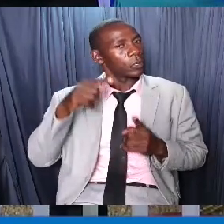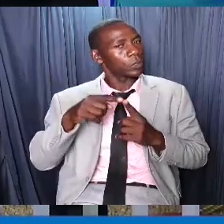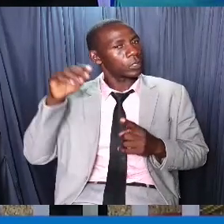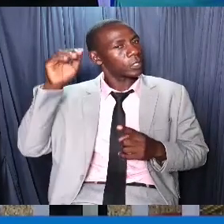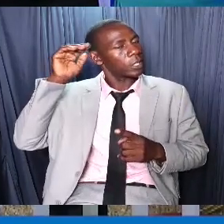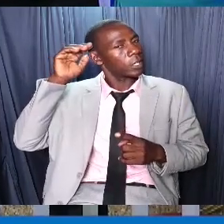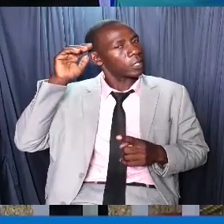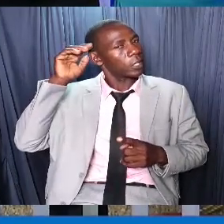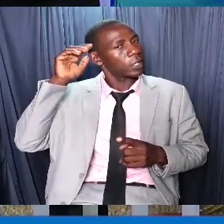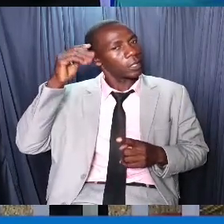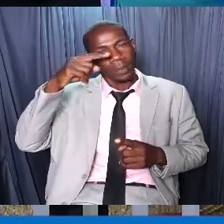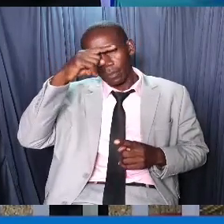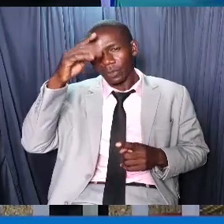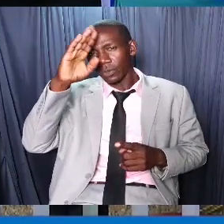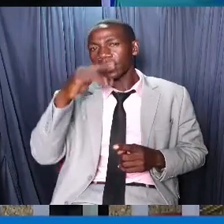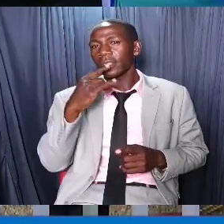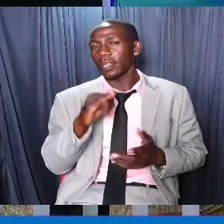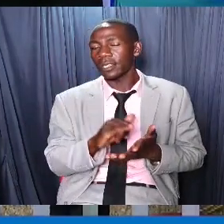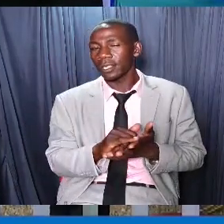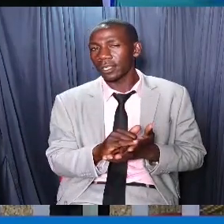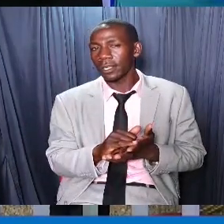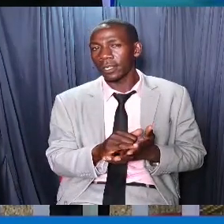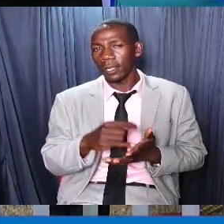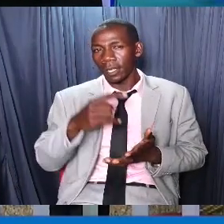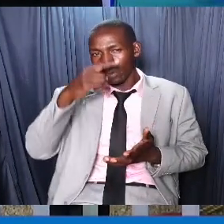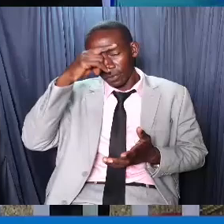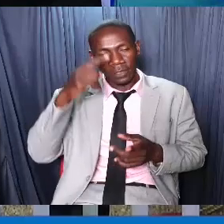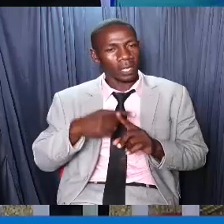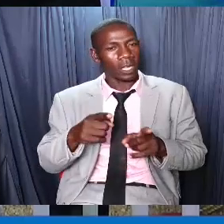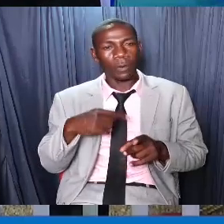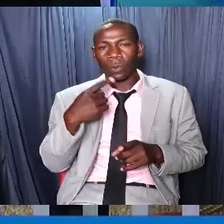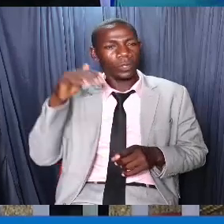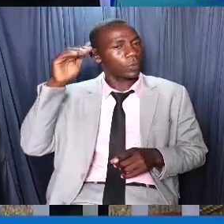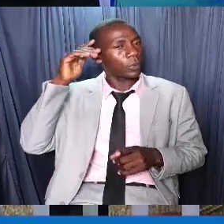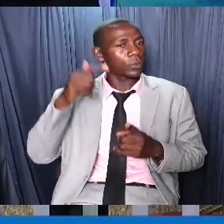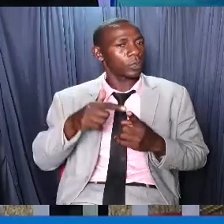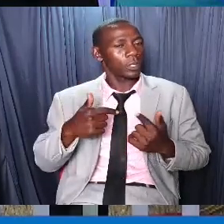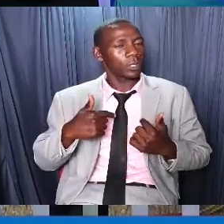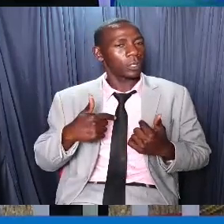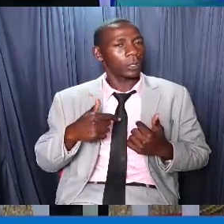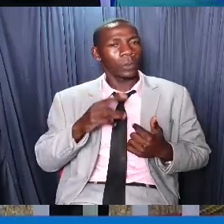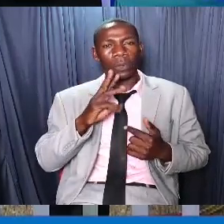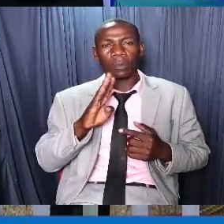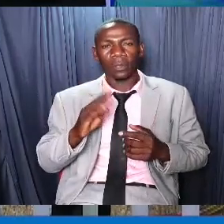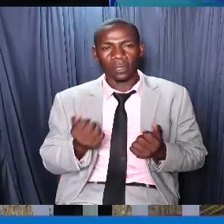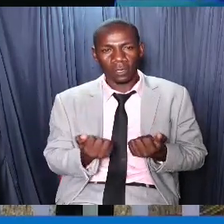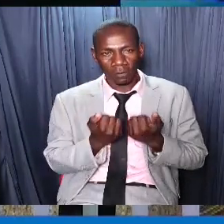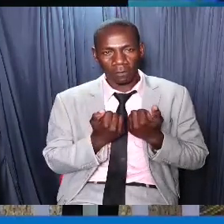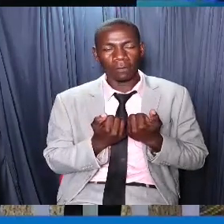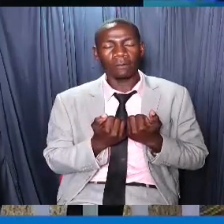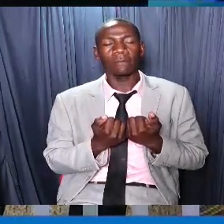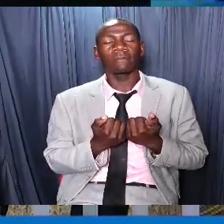kusikiliza. And listening. Maana Mungu anasema, because God says, kwa kuwa kila anisikilizaye, whosoever listens unto me, atakuwa salama. Shall be